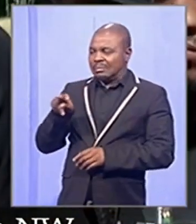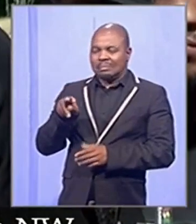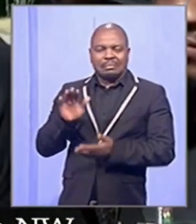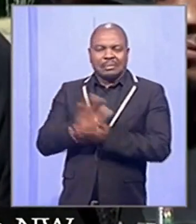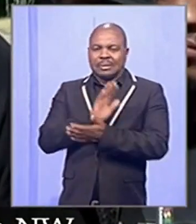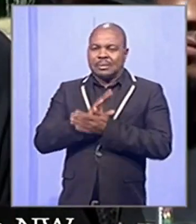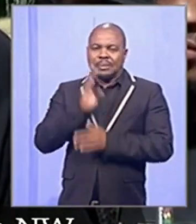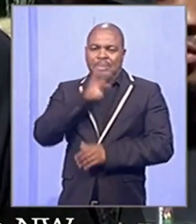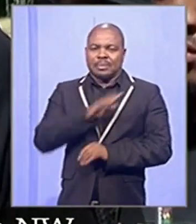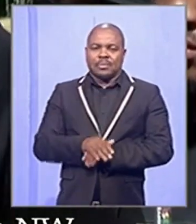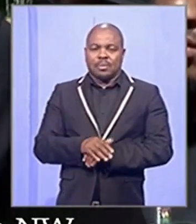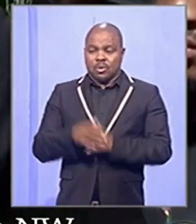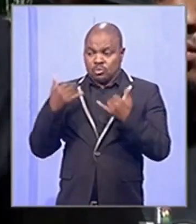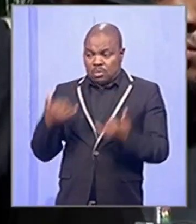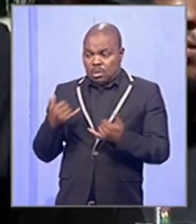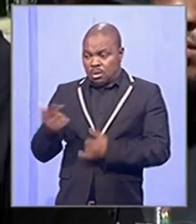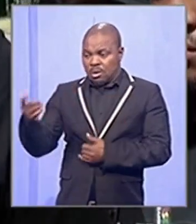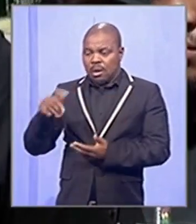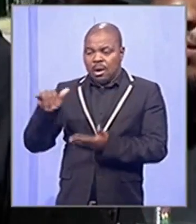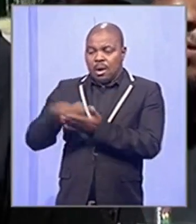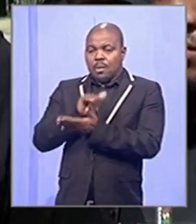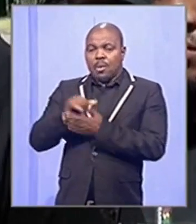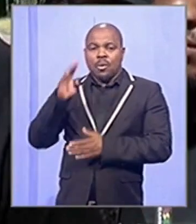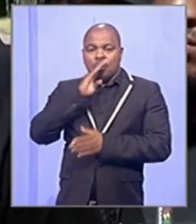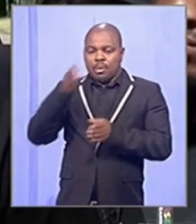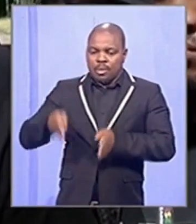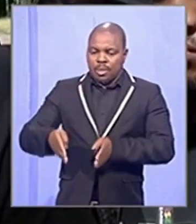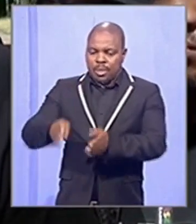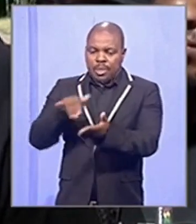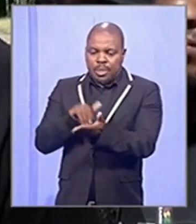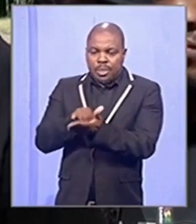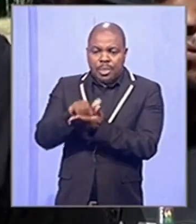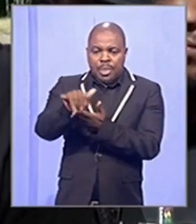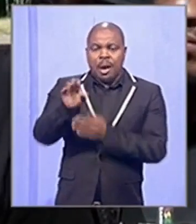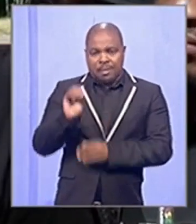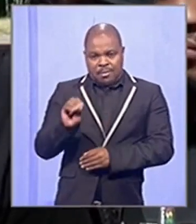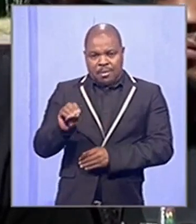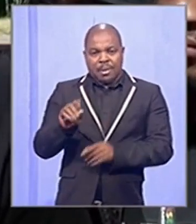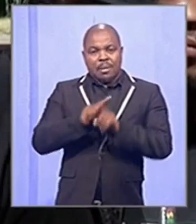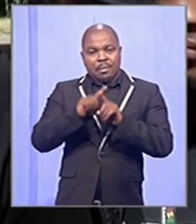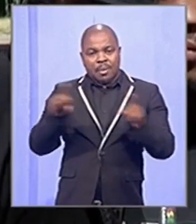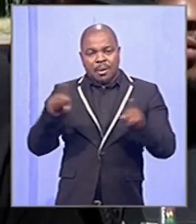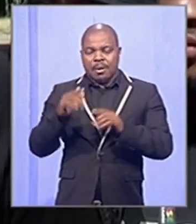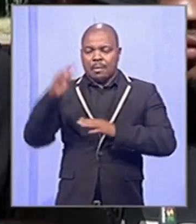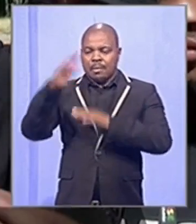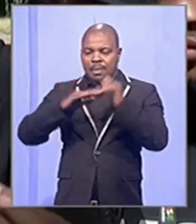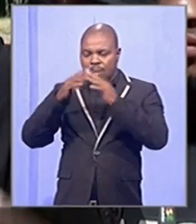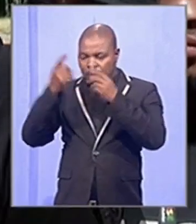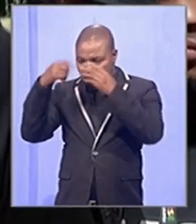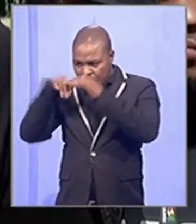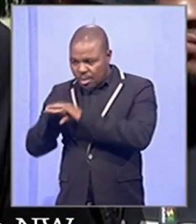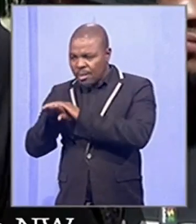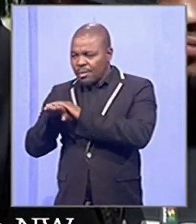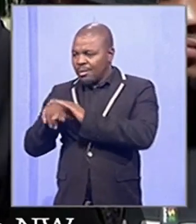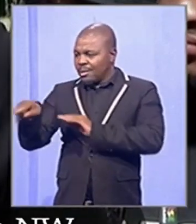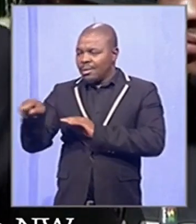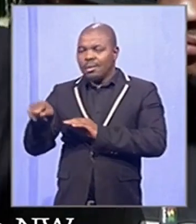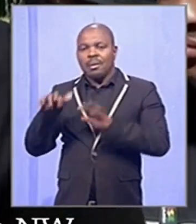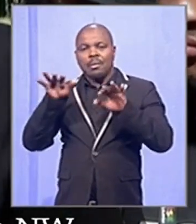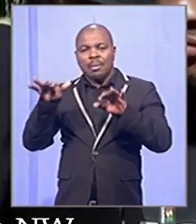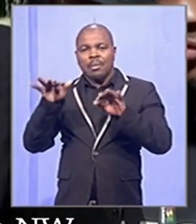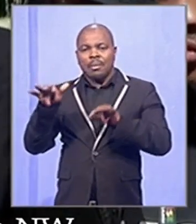Mahikeng ho lekola maemo ba re ha kgahlisi ho hang. So firstly, there is no airport. The